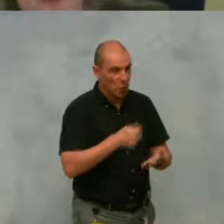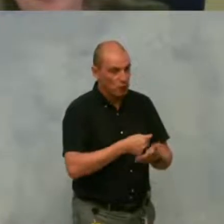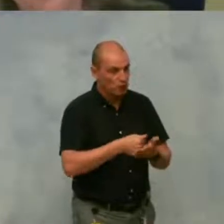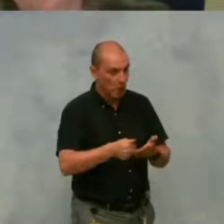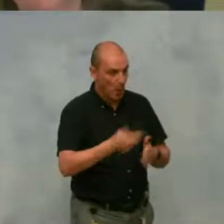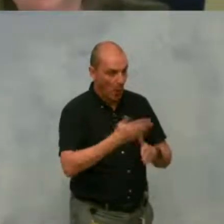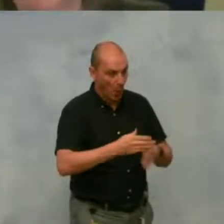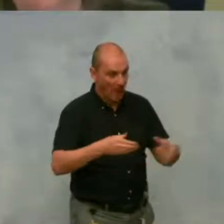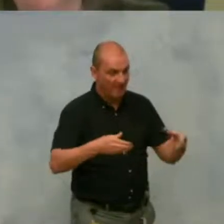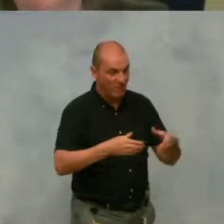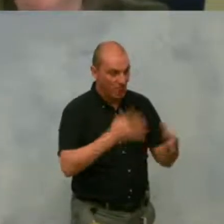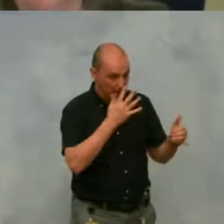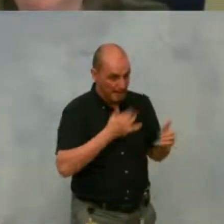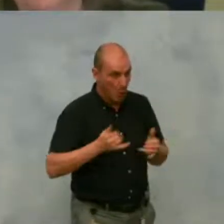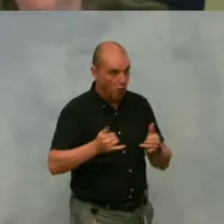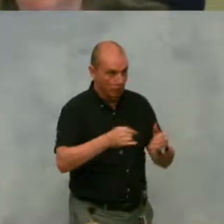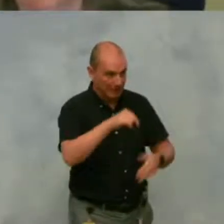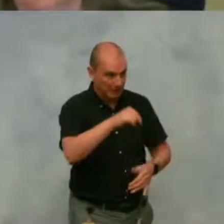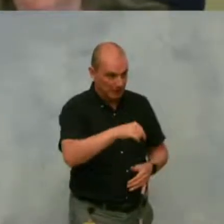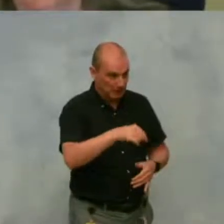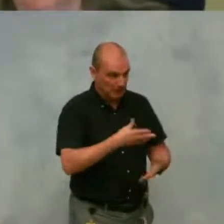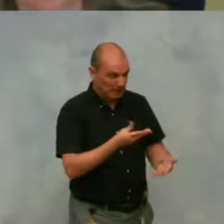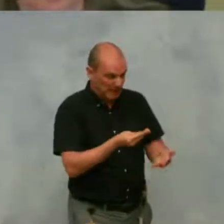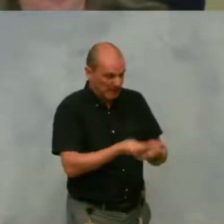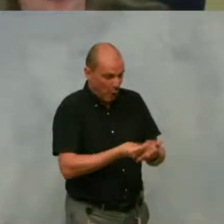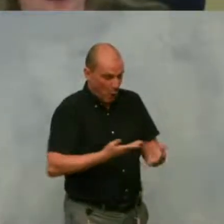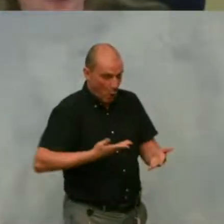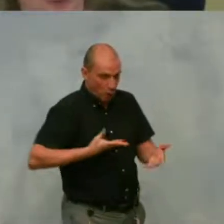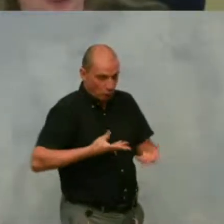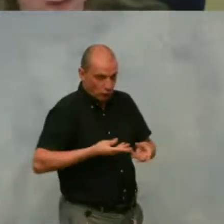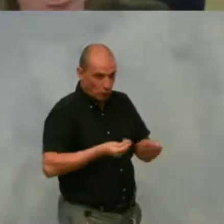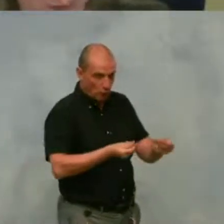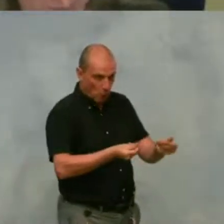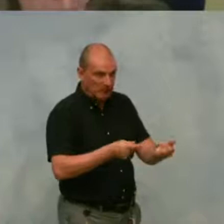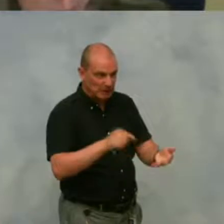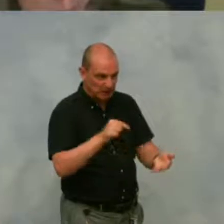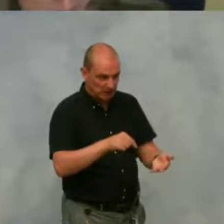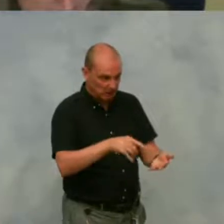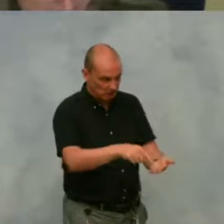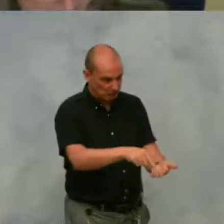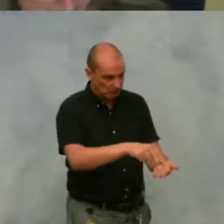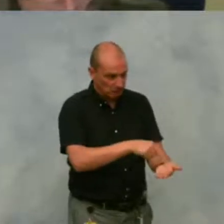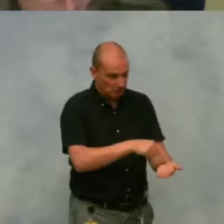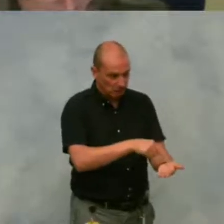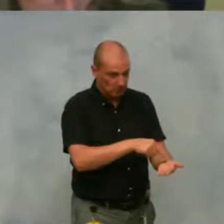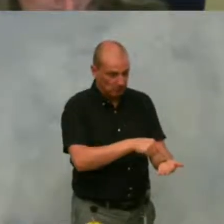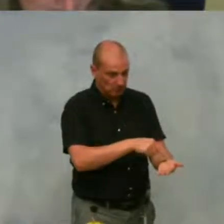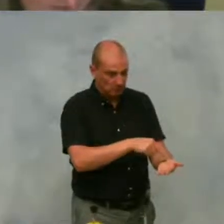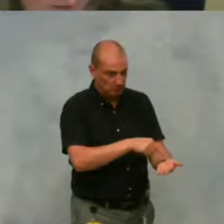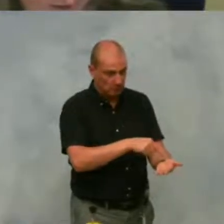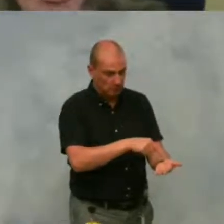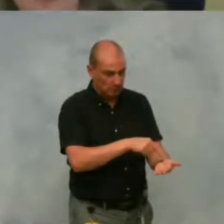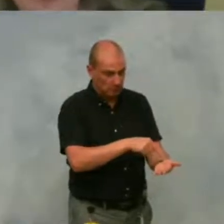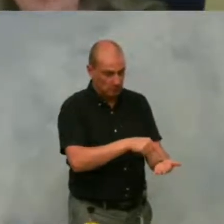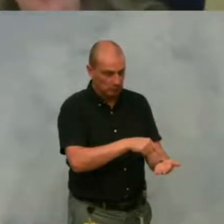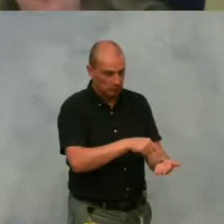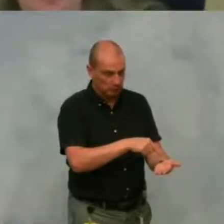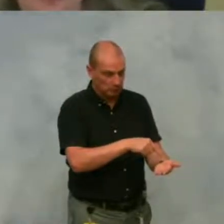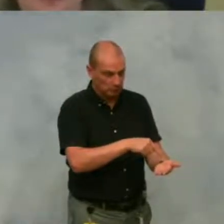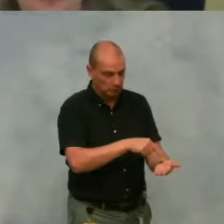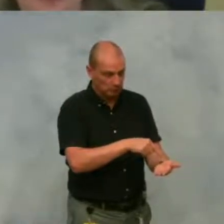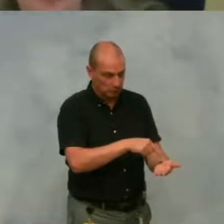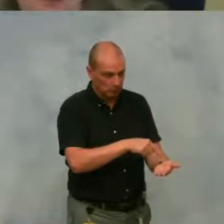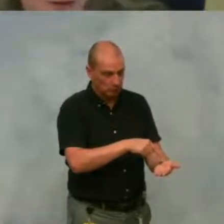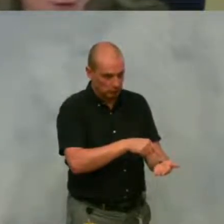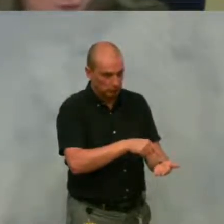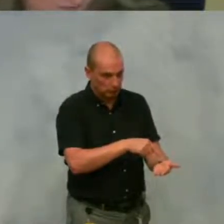monitoring item covering finance and corporate resources only for this first report and April to June, as you said. In terms of